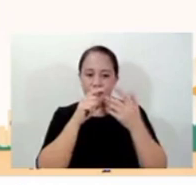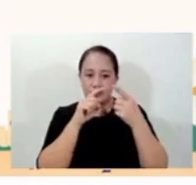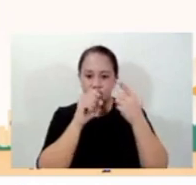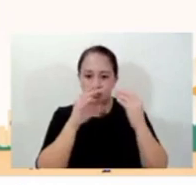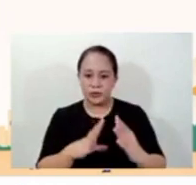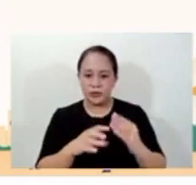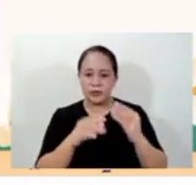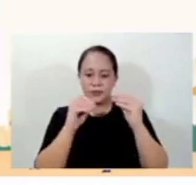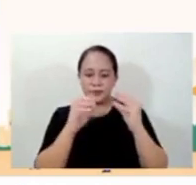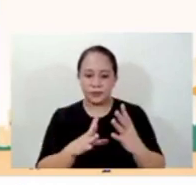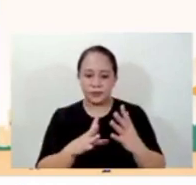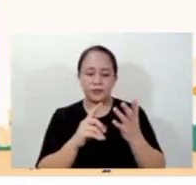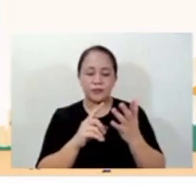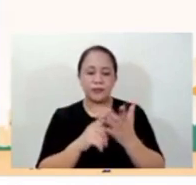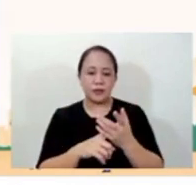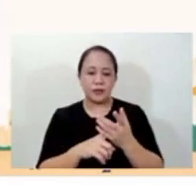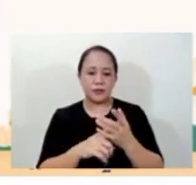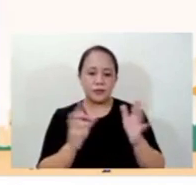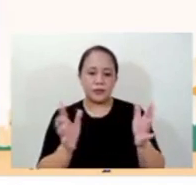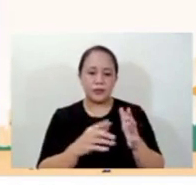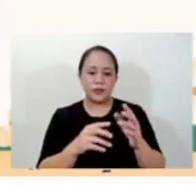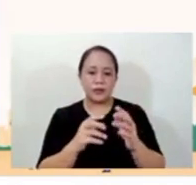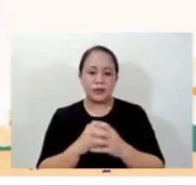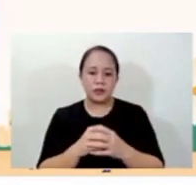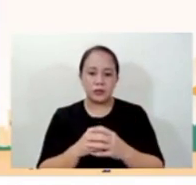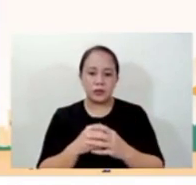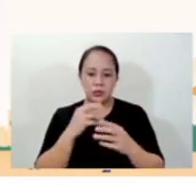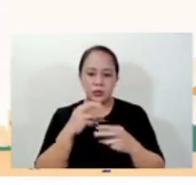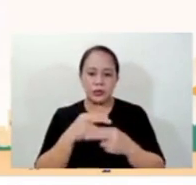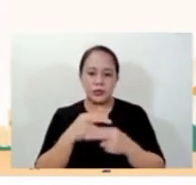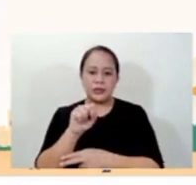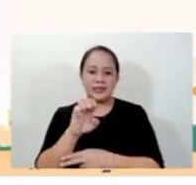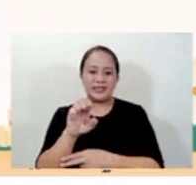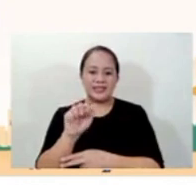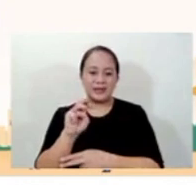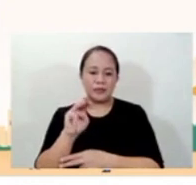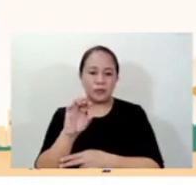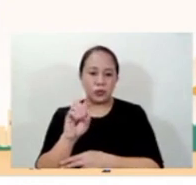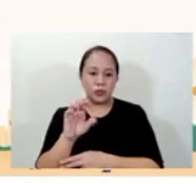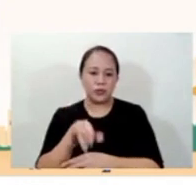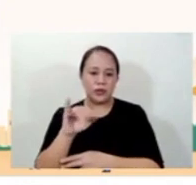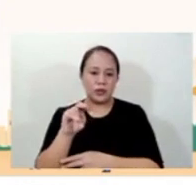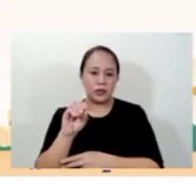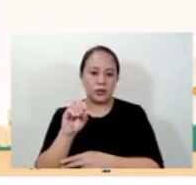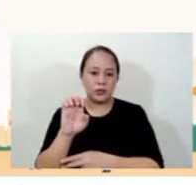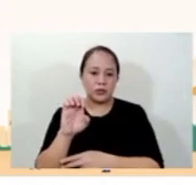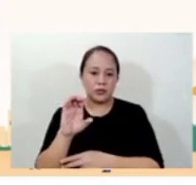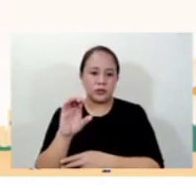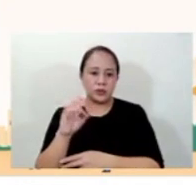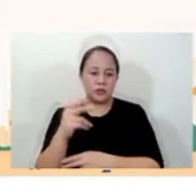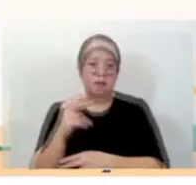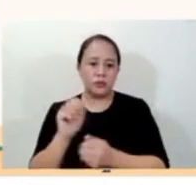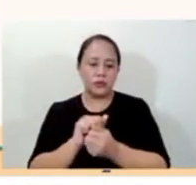study by Simeo Inotech and DepEd highlighted that with